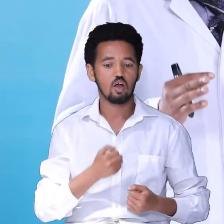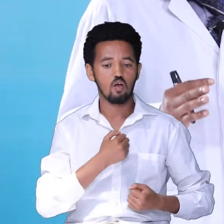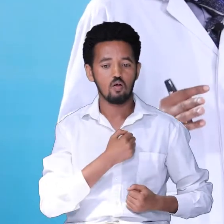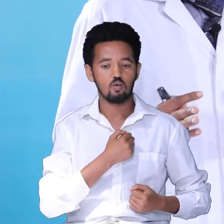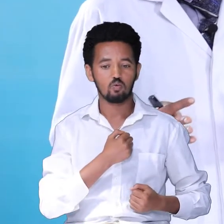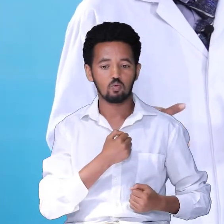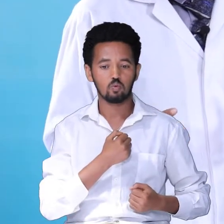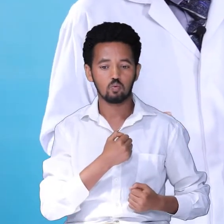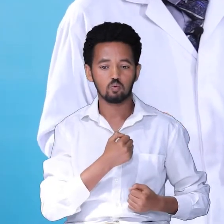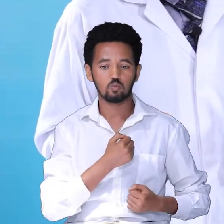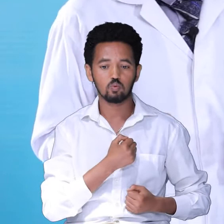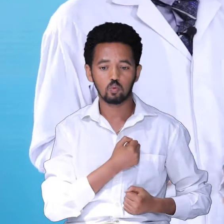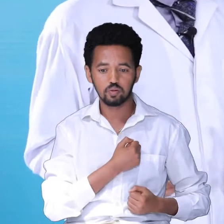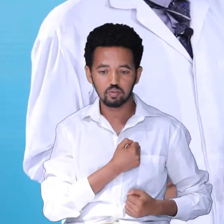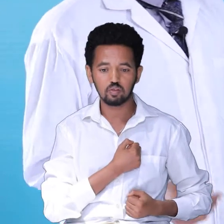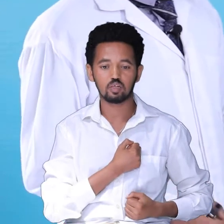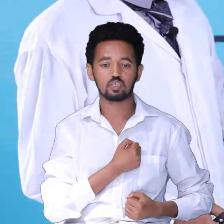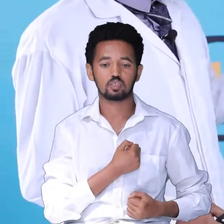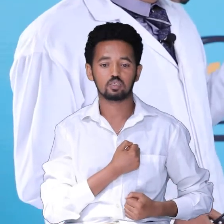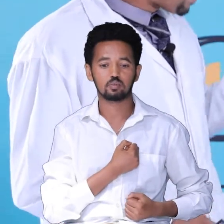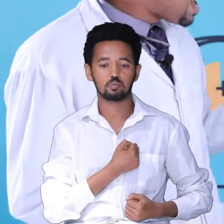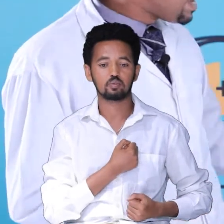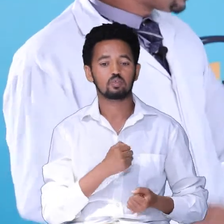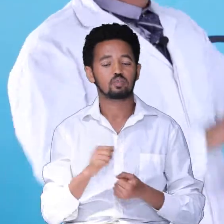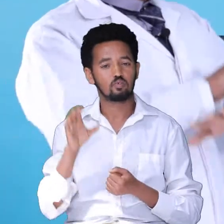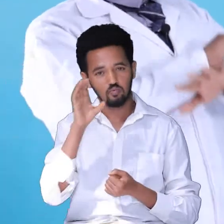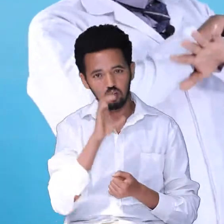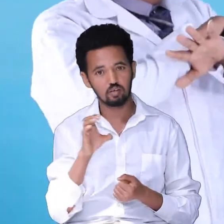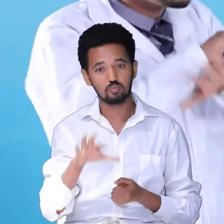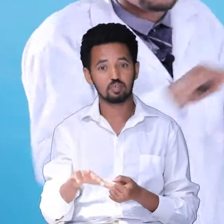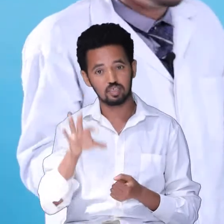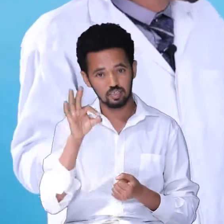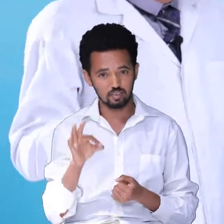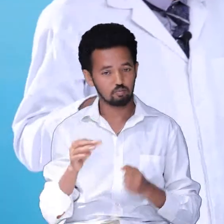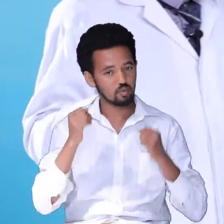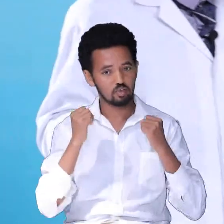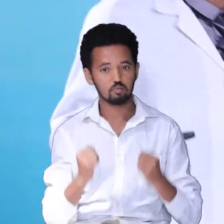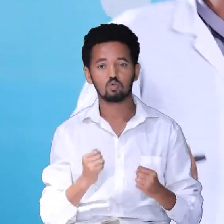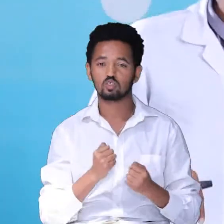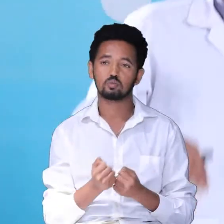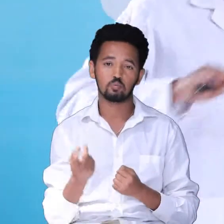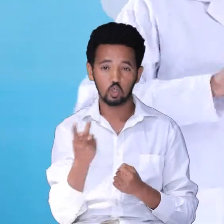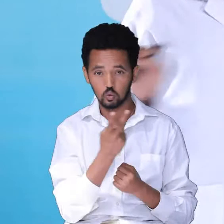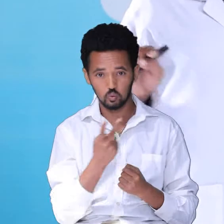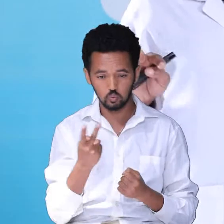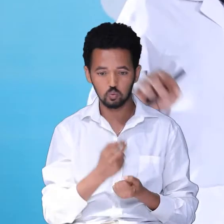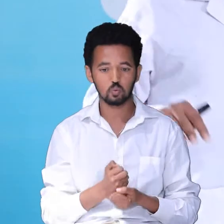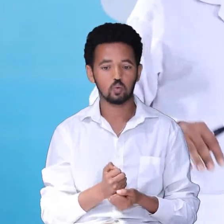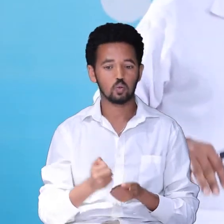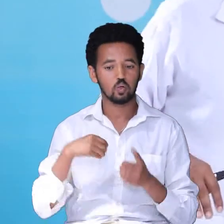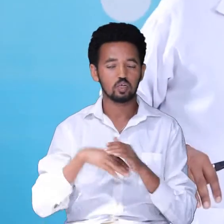kill most of the Napoleon soldiers. Then, finding it impossible to remain in